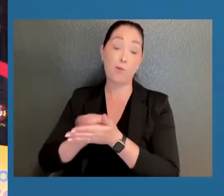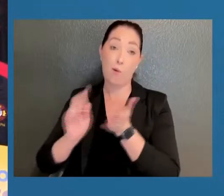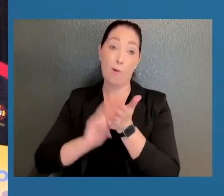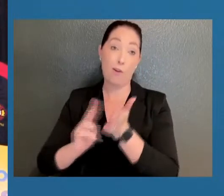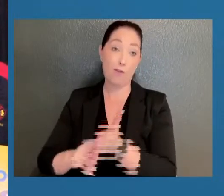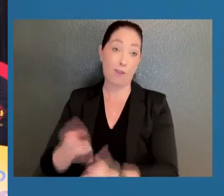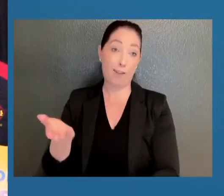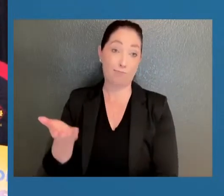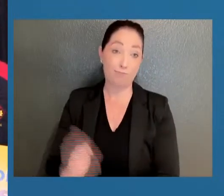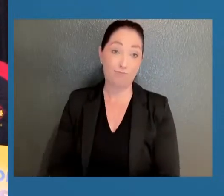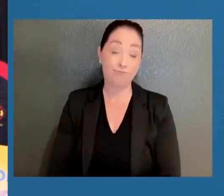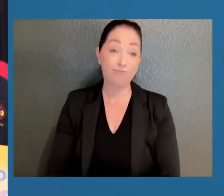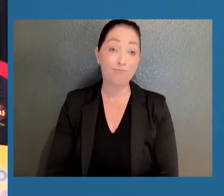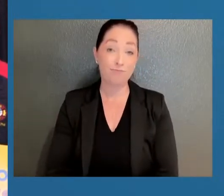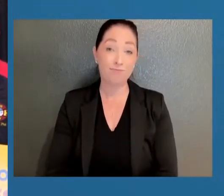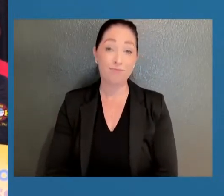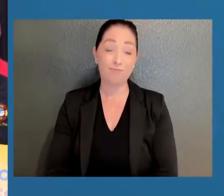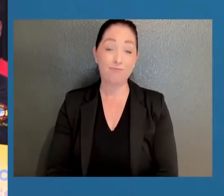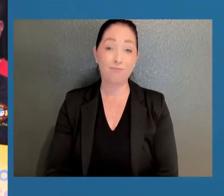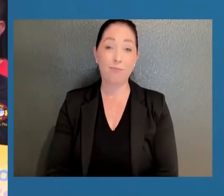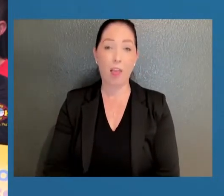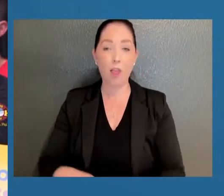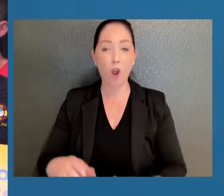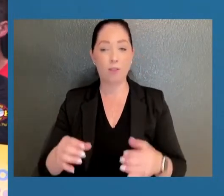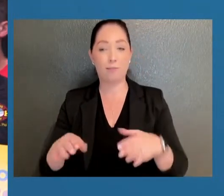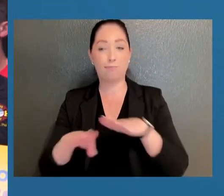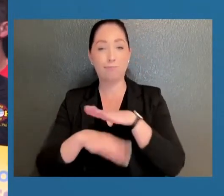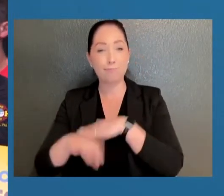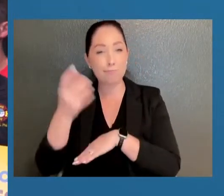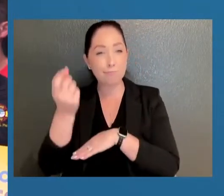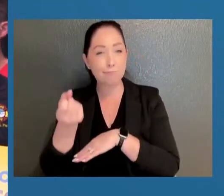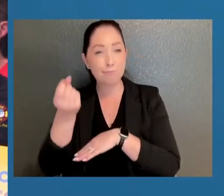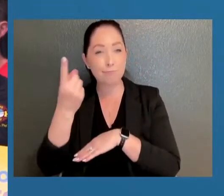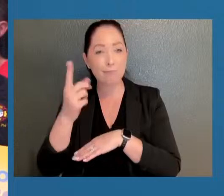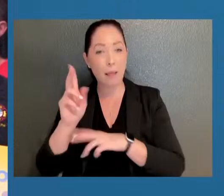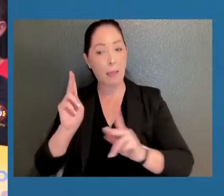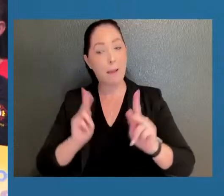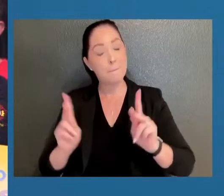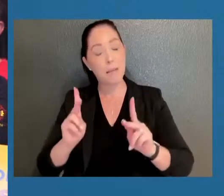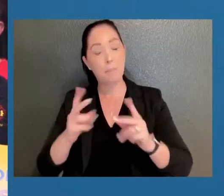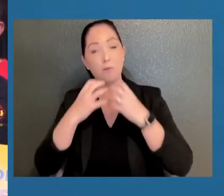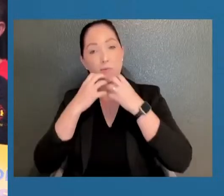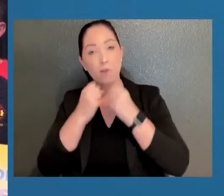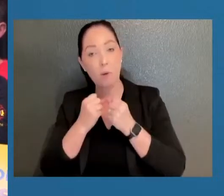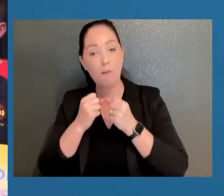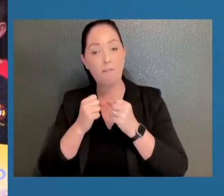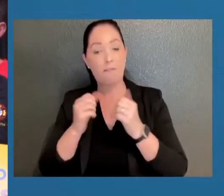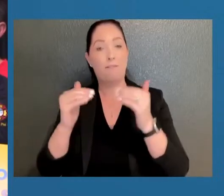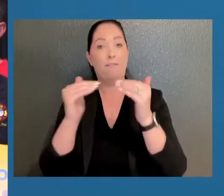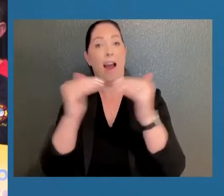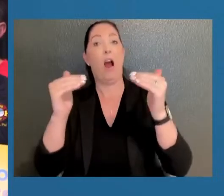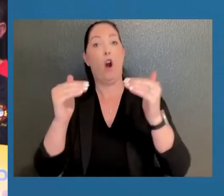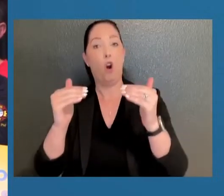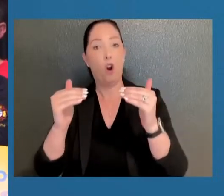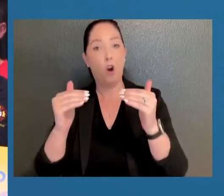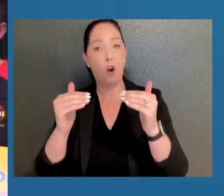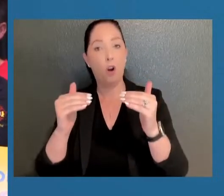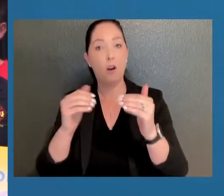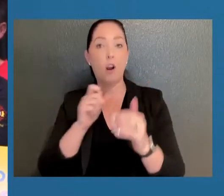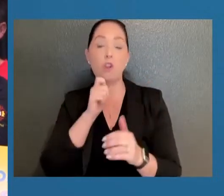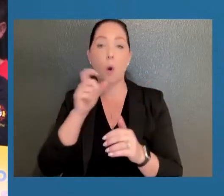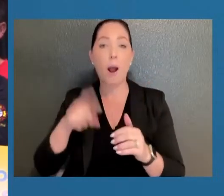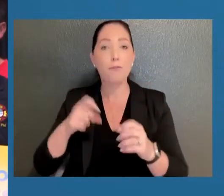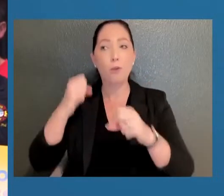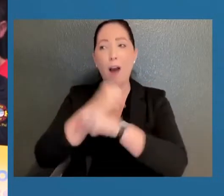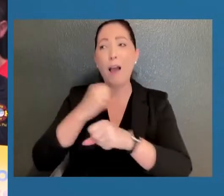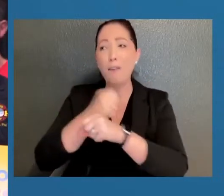a baseline understanding that people deserve fair treatment. And you don't have to get over that hurdle like you do in